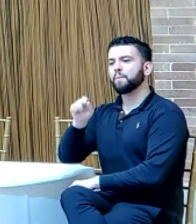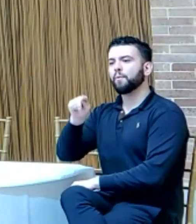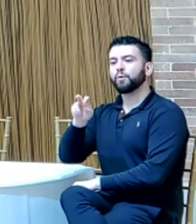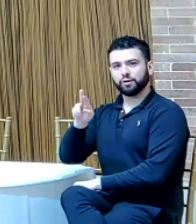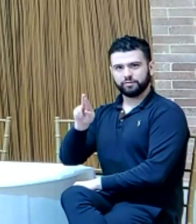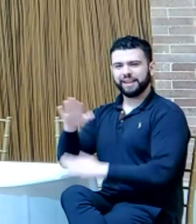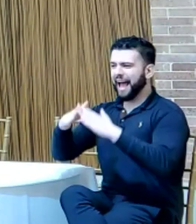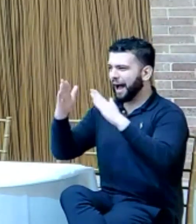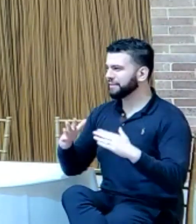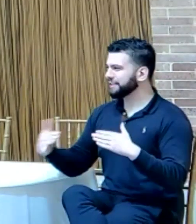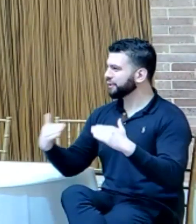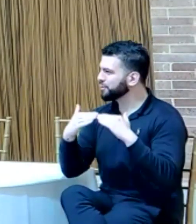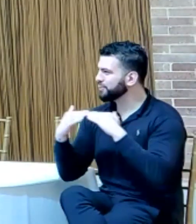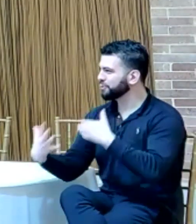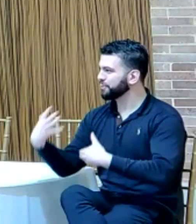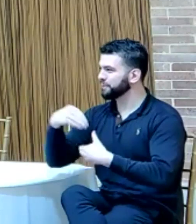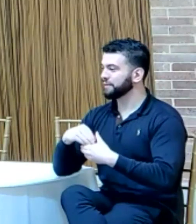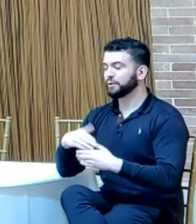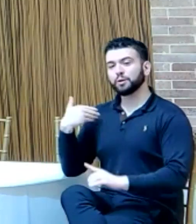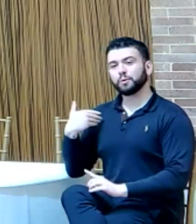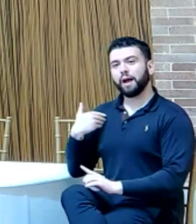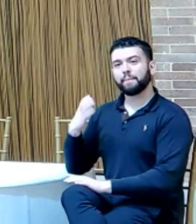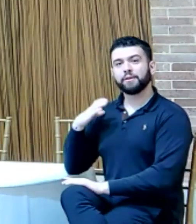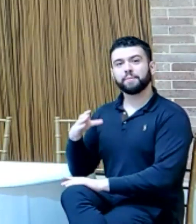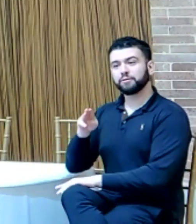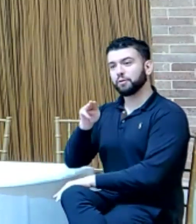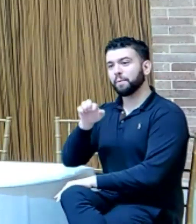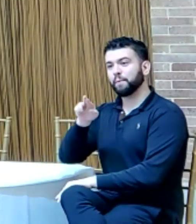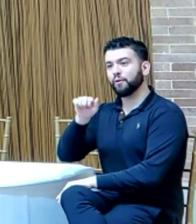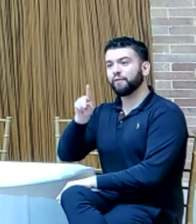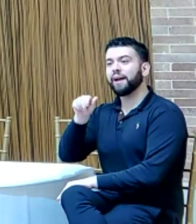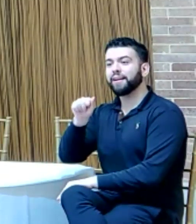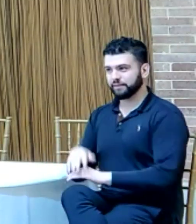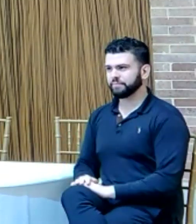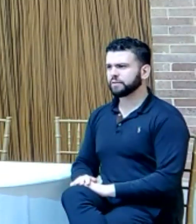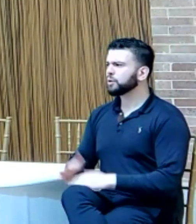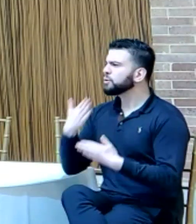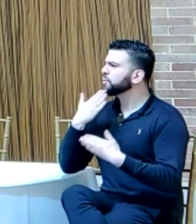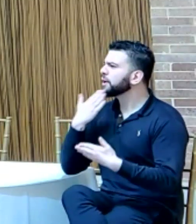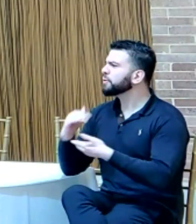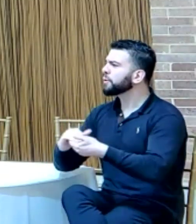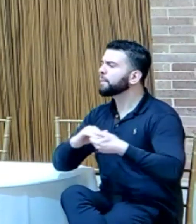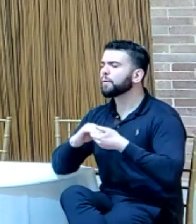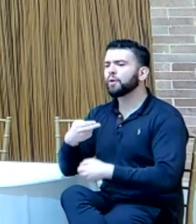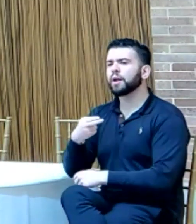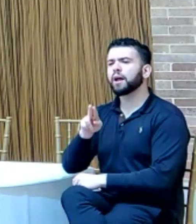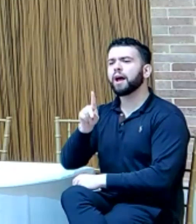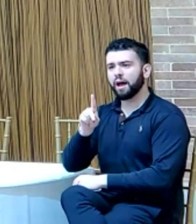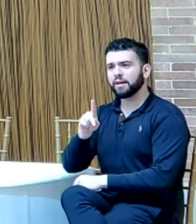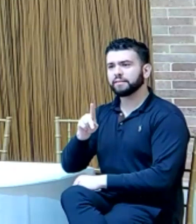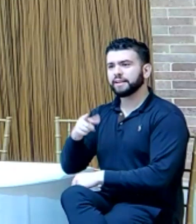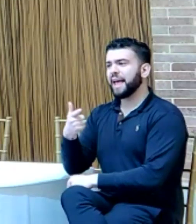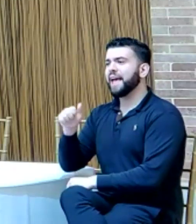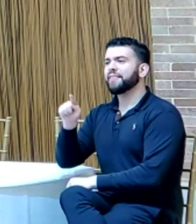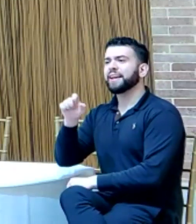mentioned I'm Denise Miranda I'm the acting commissioner for the division of Human Rights I'd like to thank our partners at HUD and the Hudson Gateway Association of